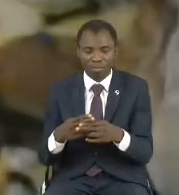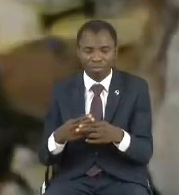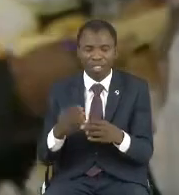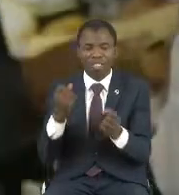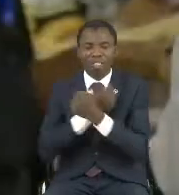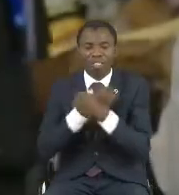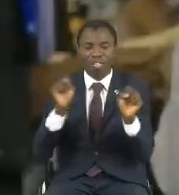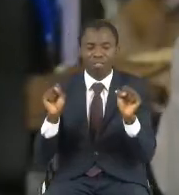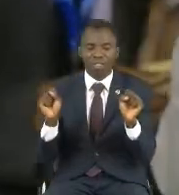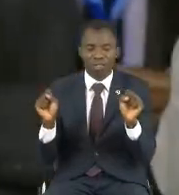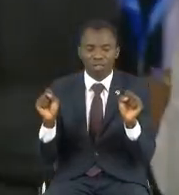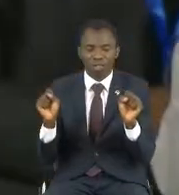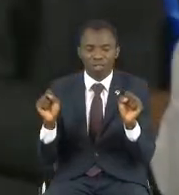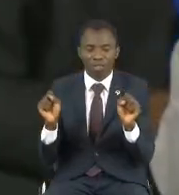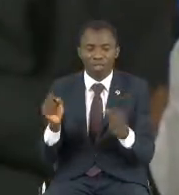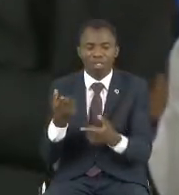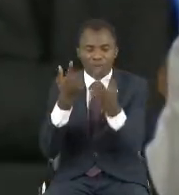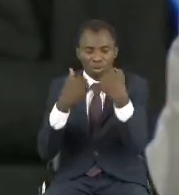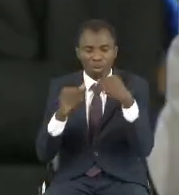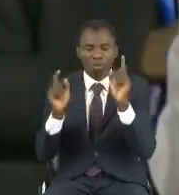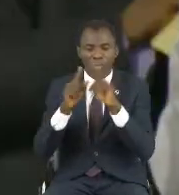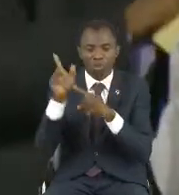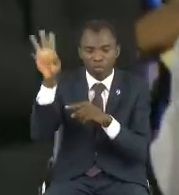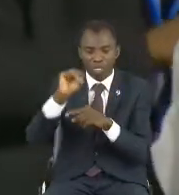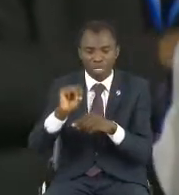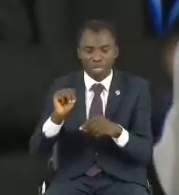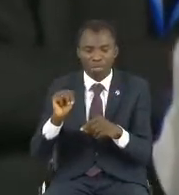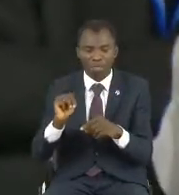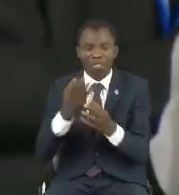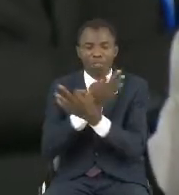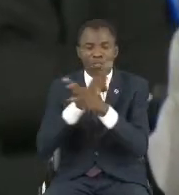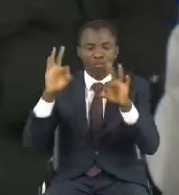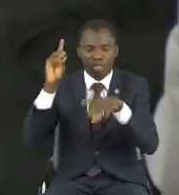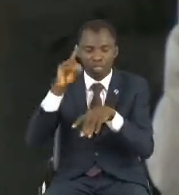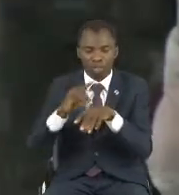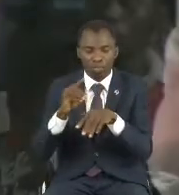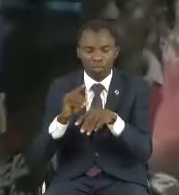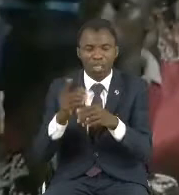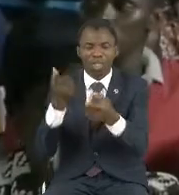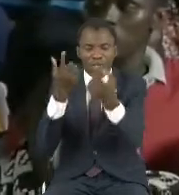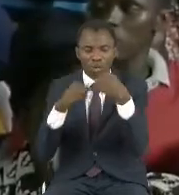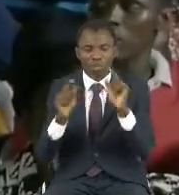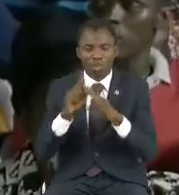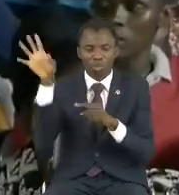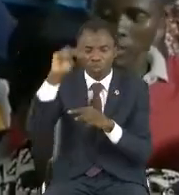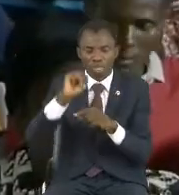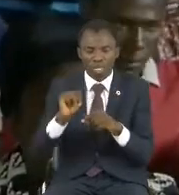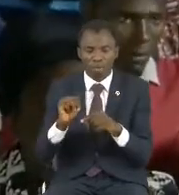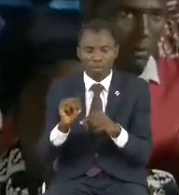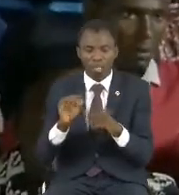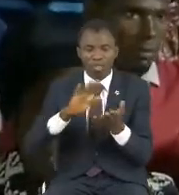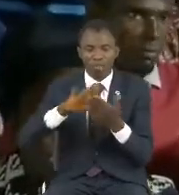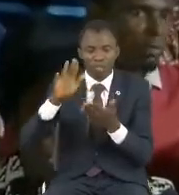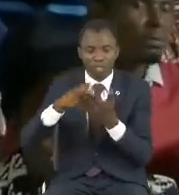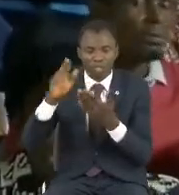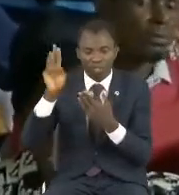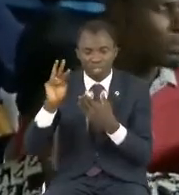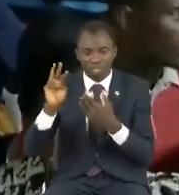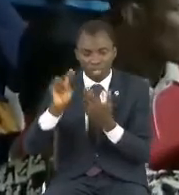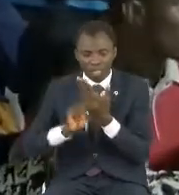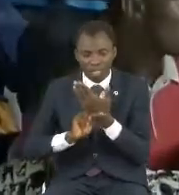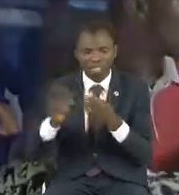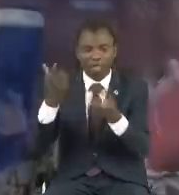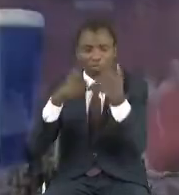Salvation, come to them. Freedom, come to them. Forgiveness, come to